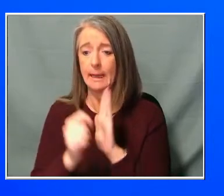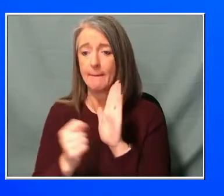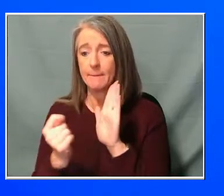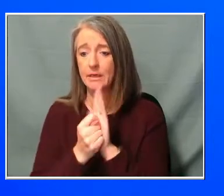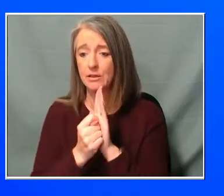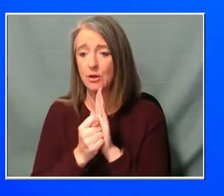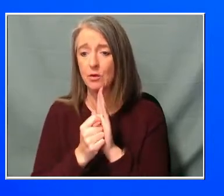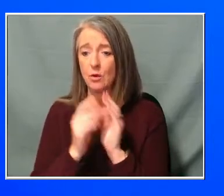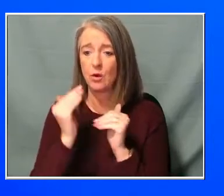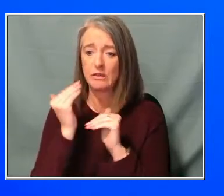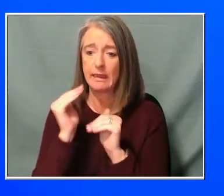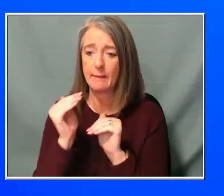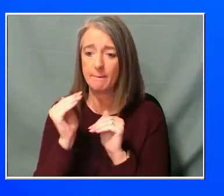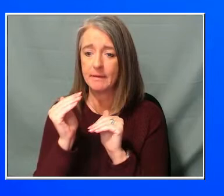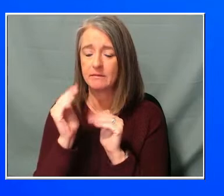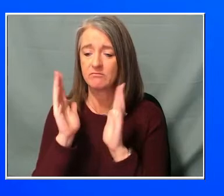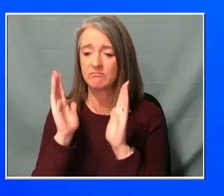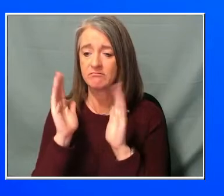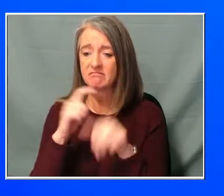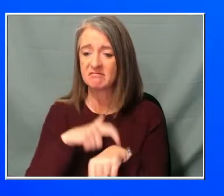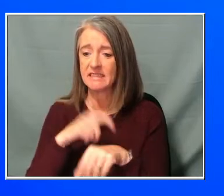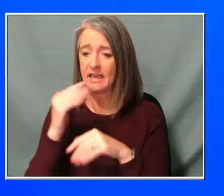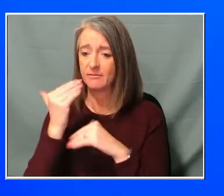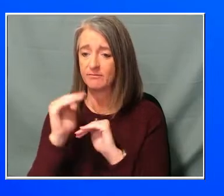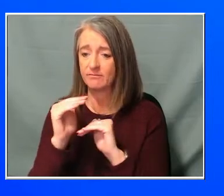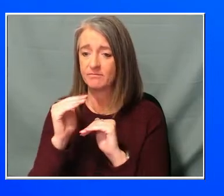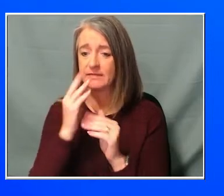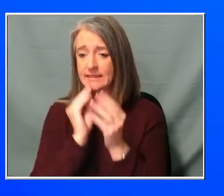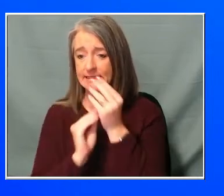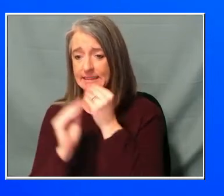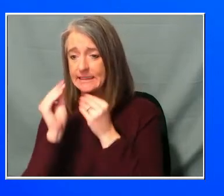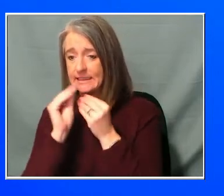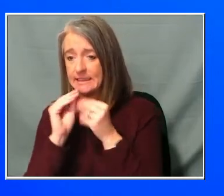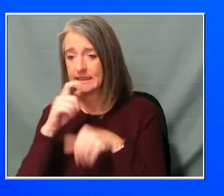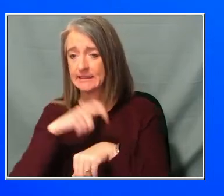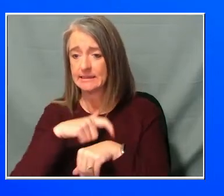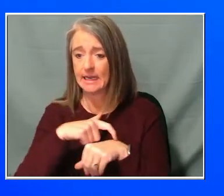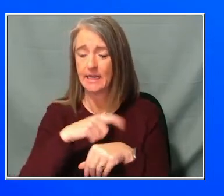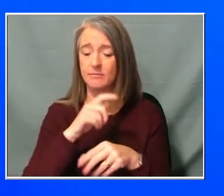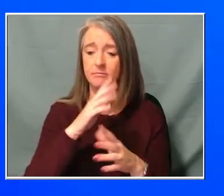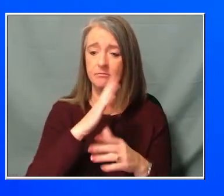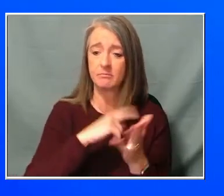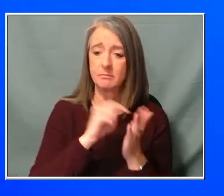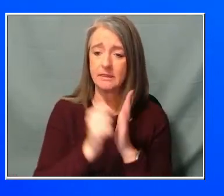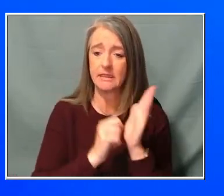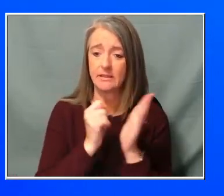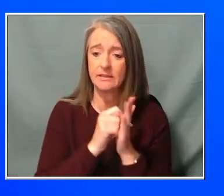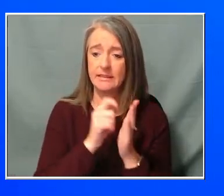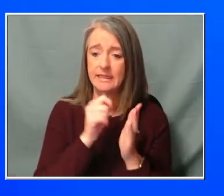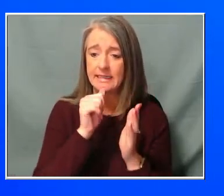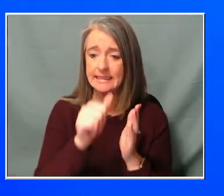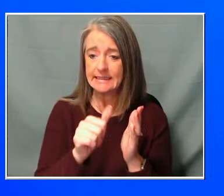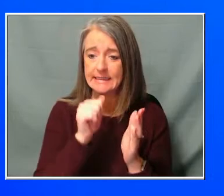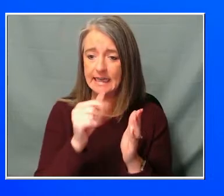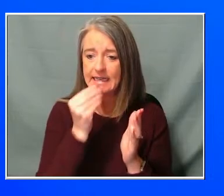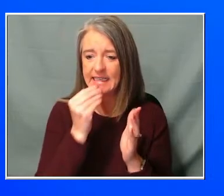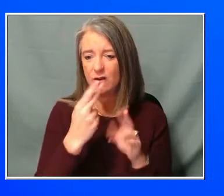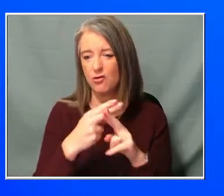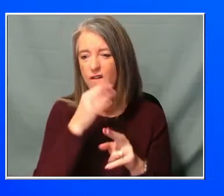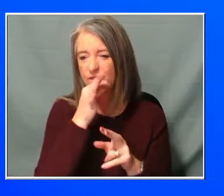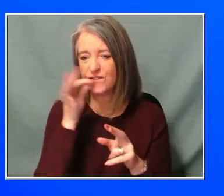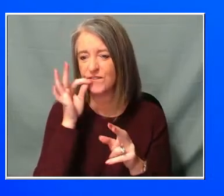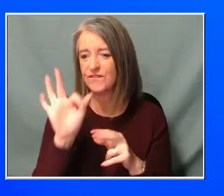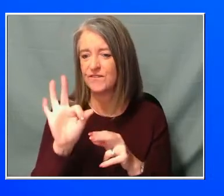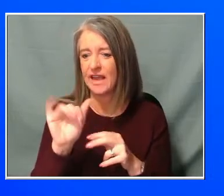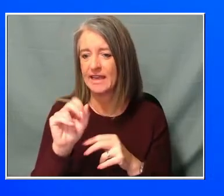window where you're eating, and then another time period throughout the day where you're not eating or fasting. And this can help people limit